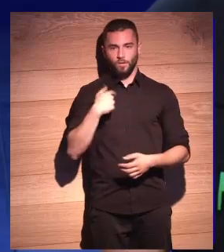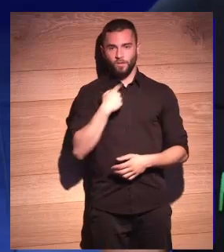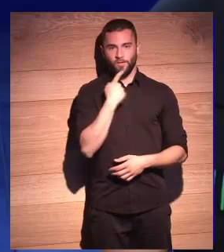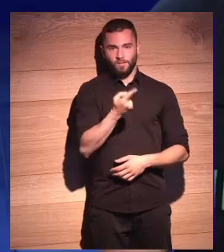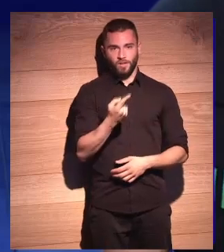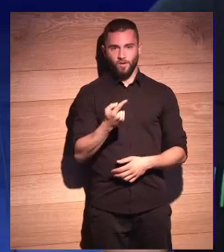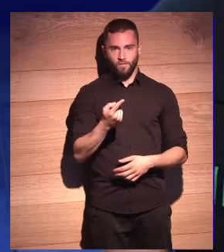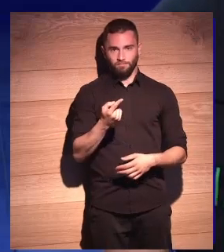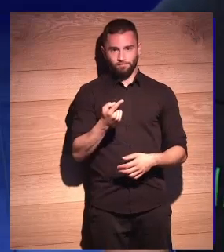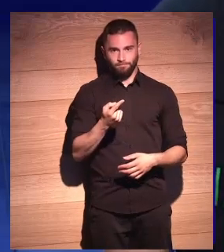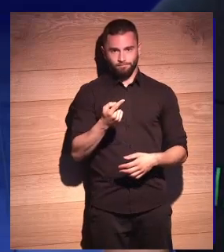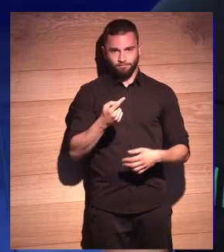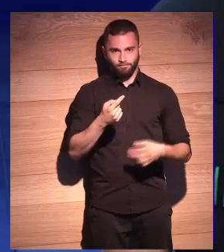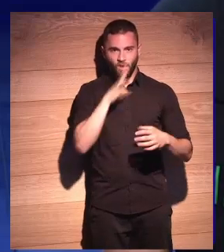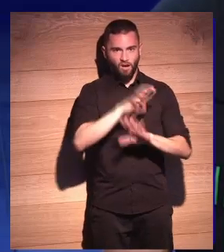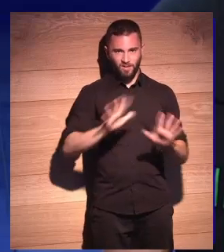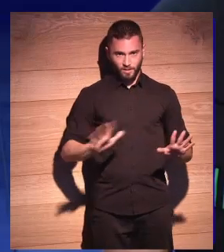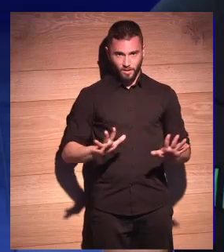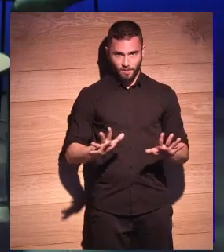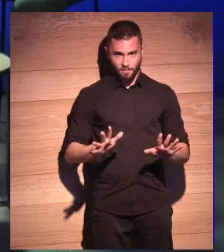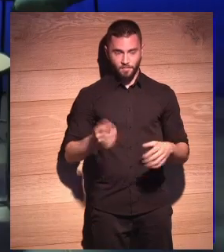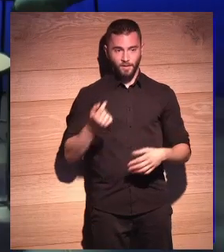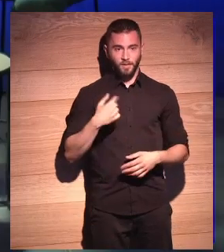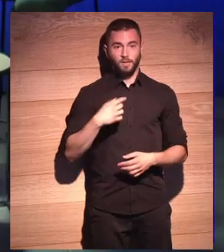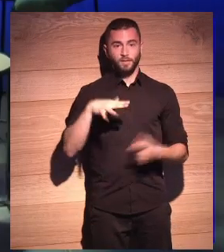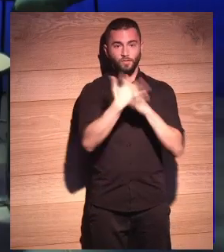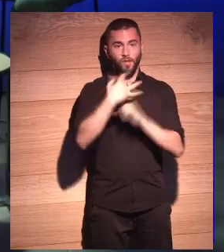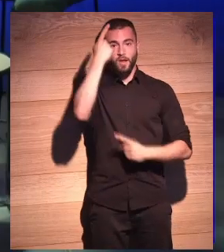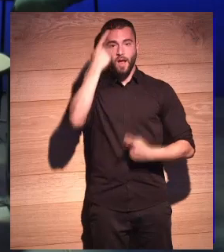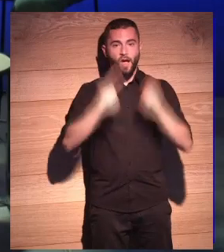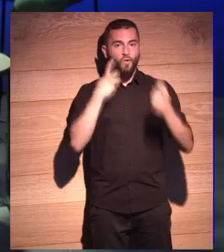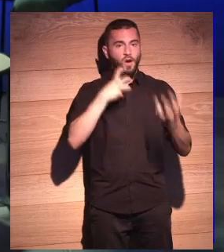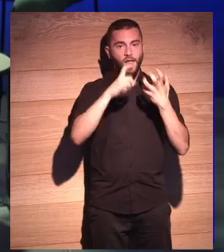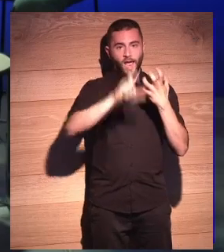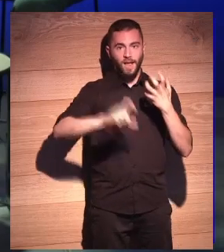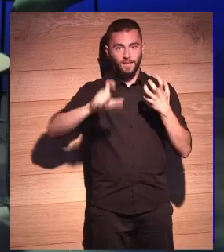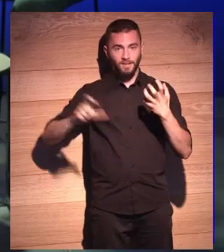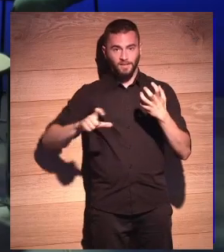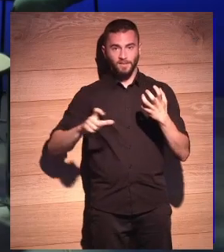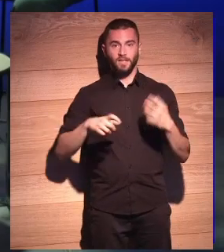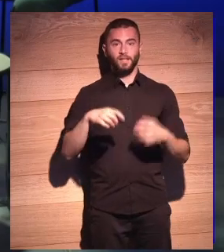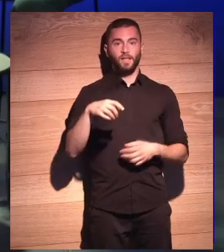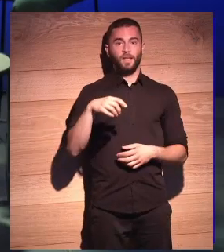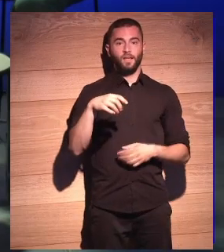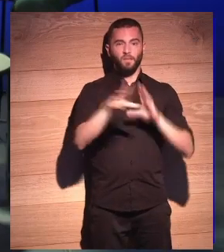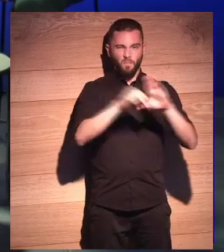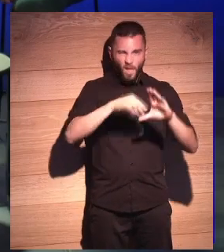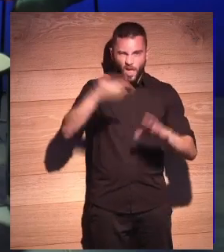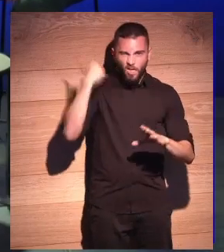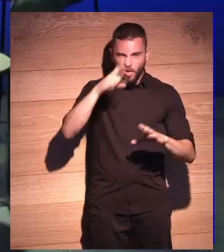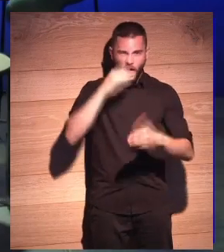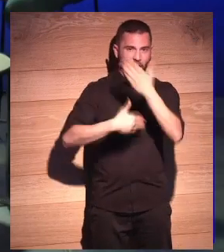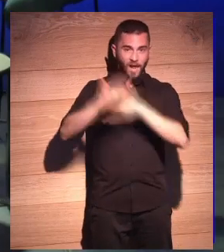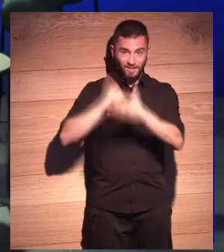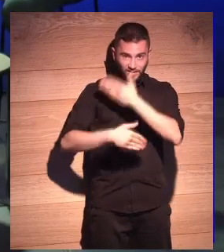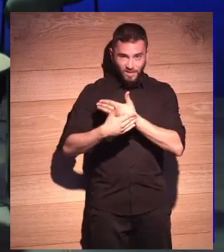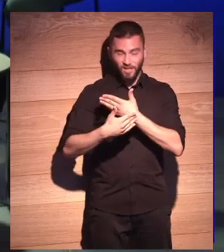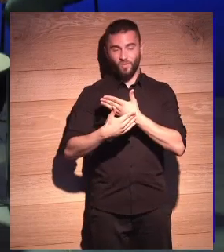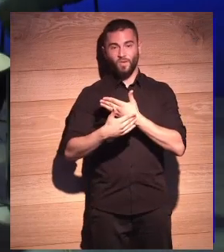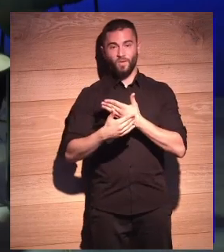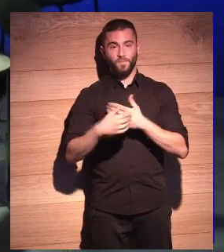one, like video, it's a total disaster. Yeah, I've seen that with video art and artists and VHS back